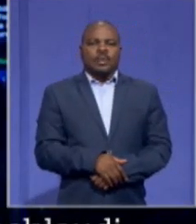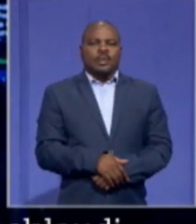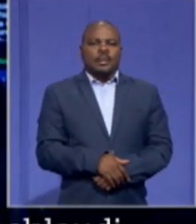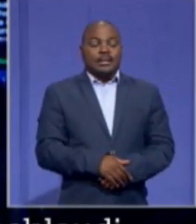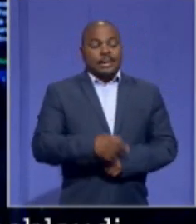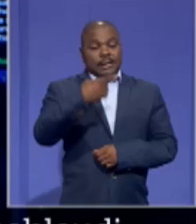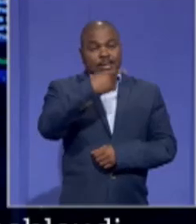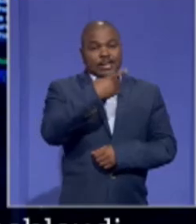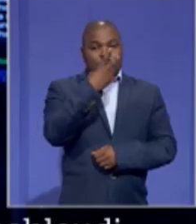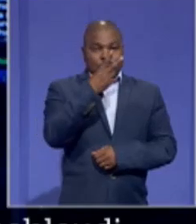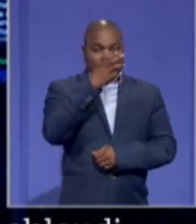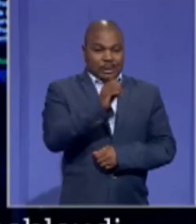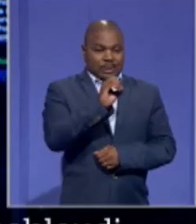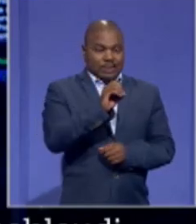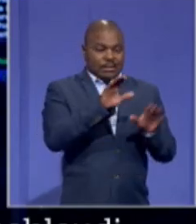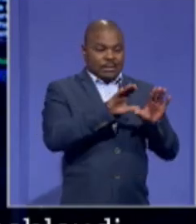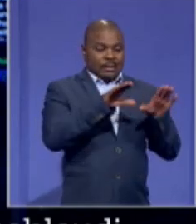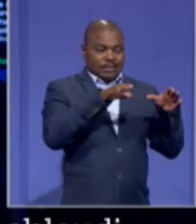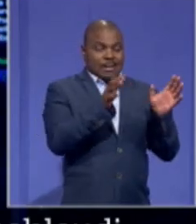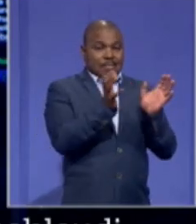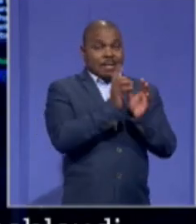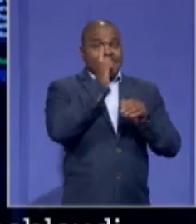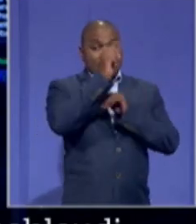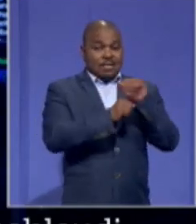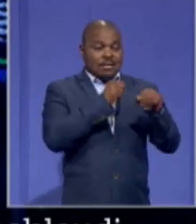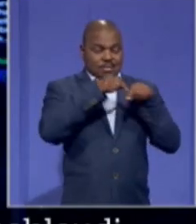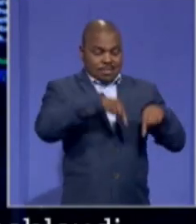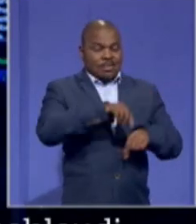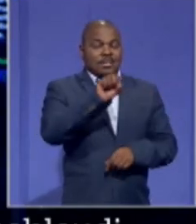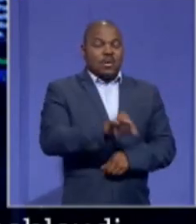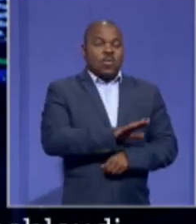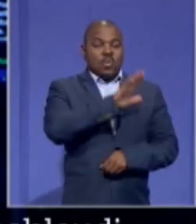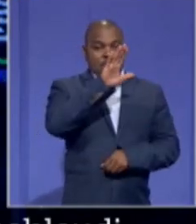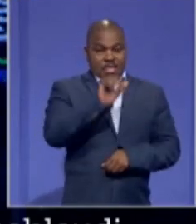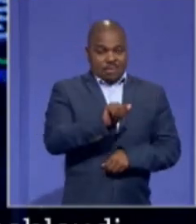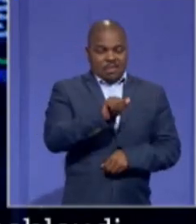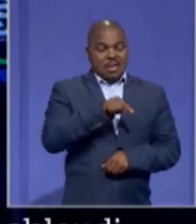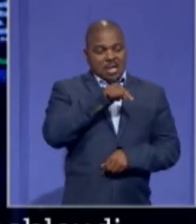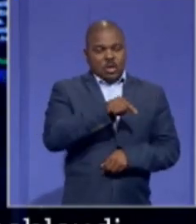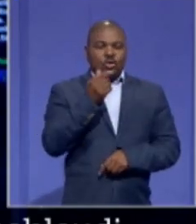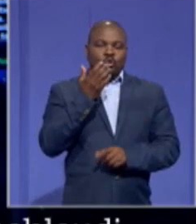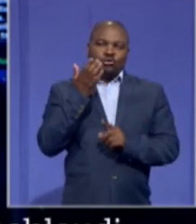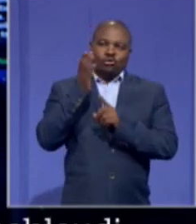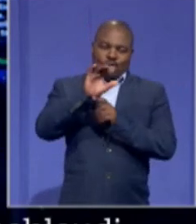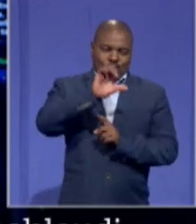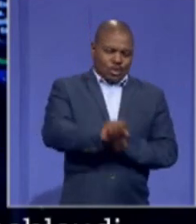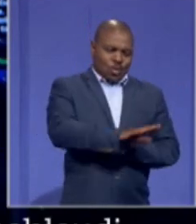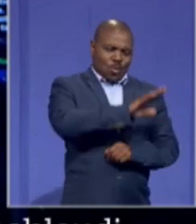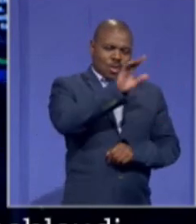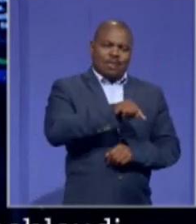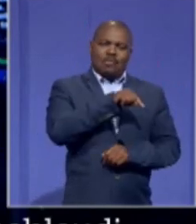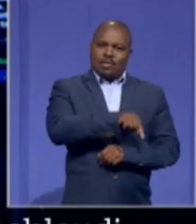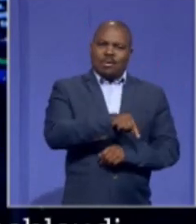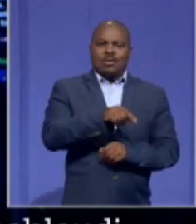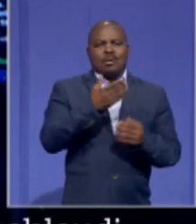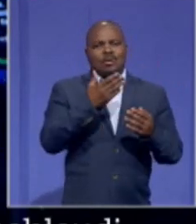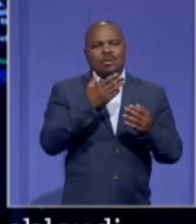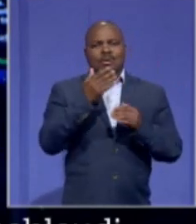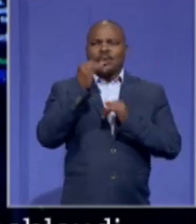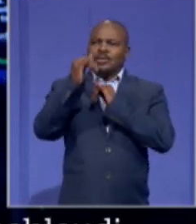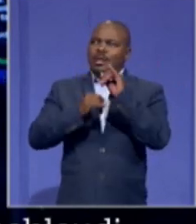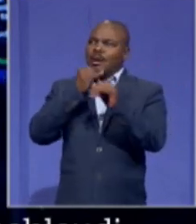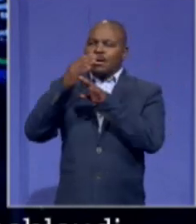Seboka sa G20 se tlang ho tshwarwa isao Afrika Borwa se tla bontsha boiphihlelo ba naha ba baahi ba